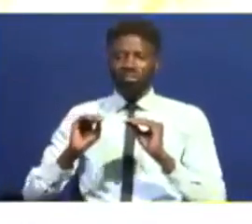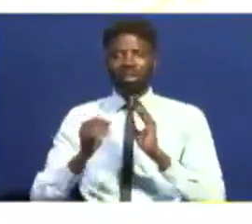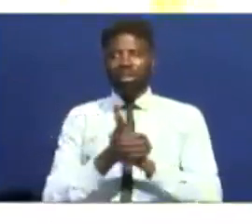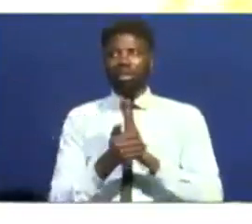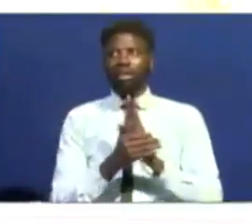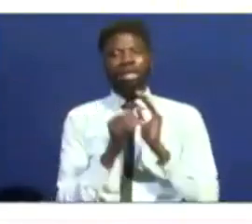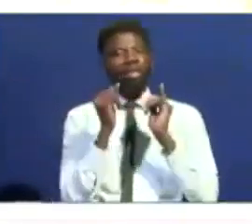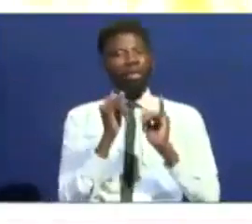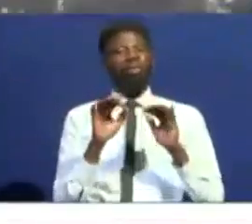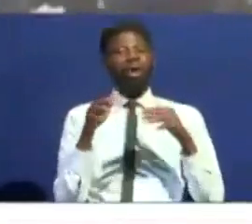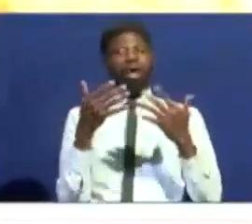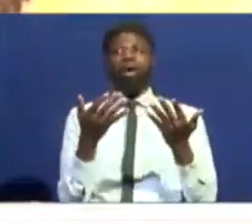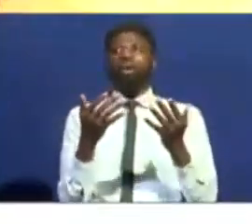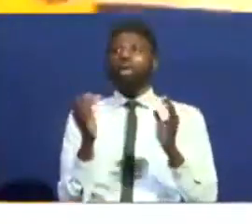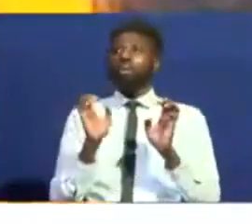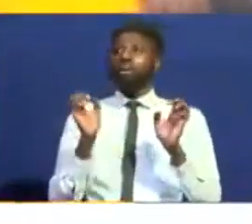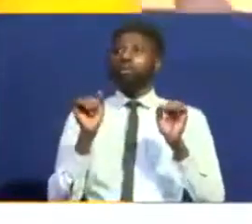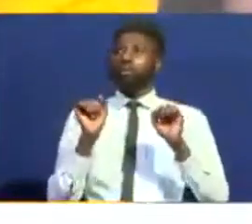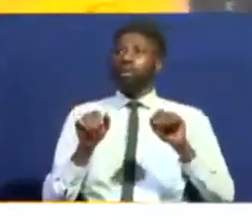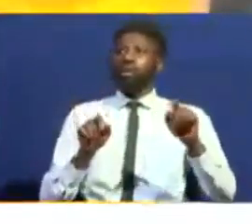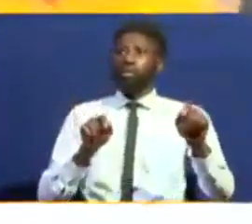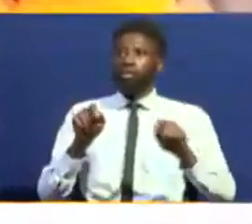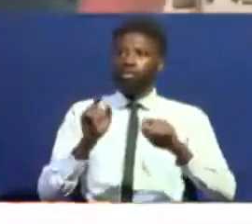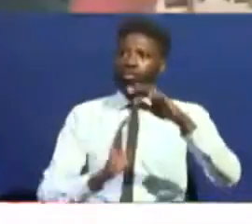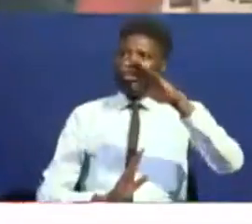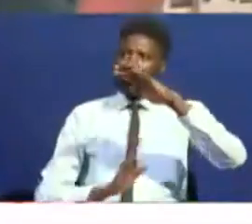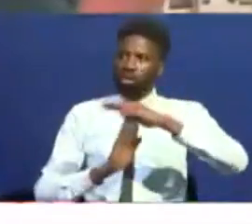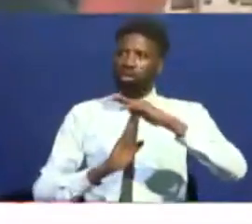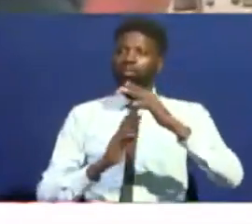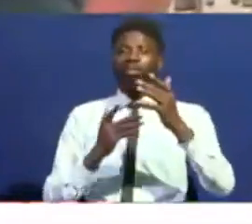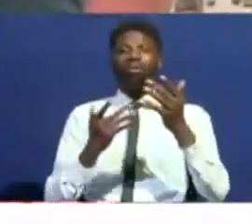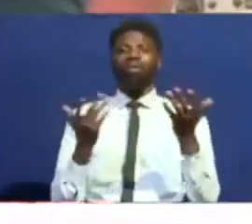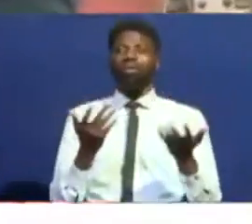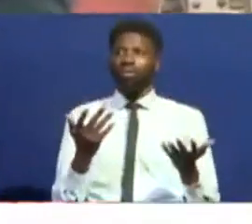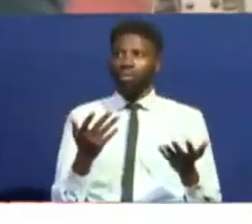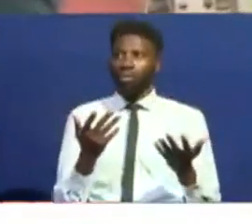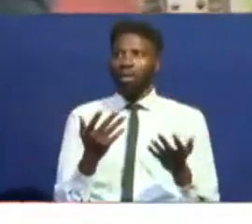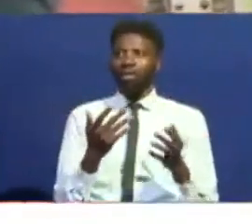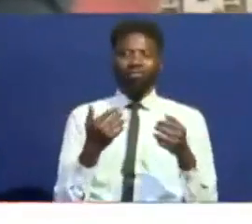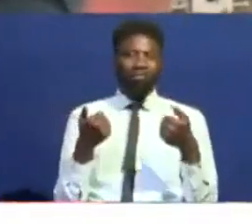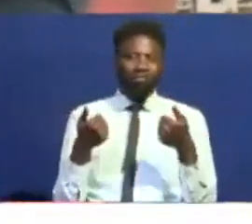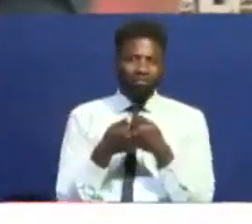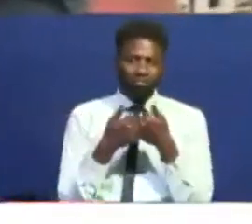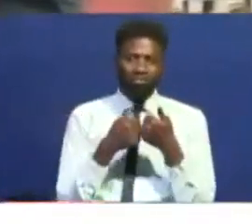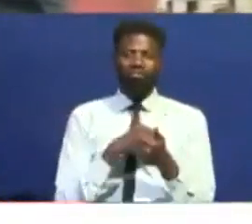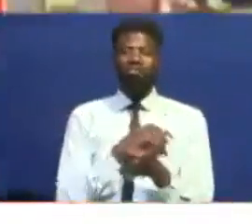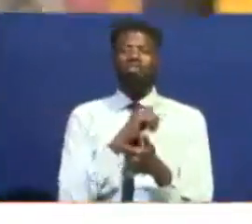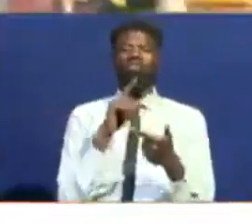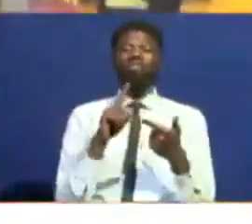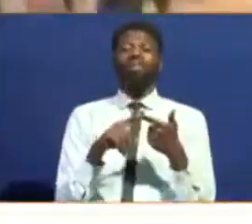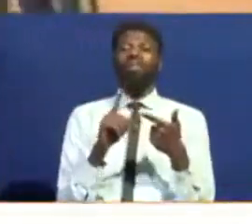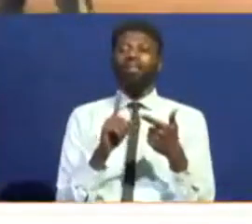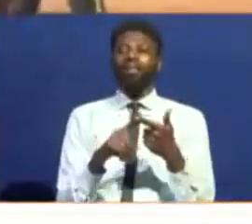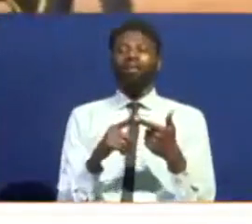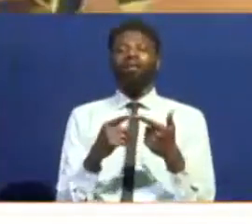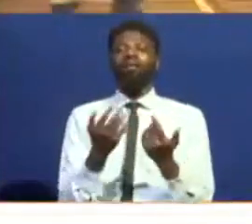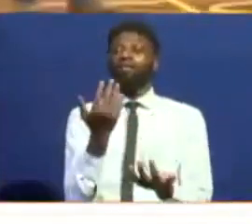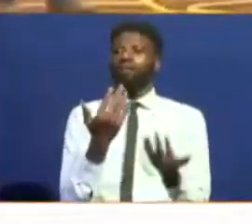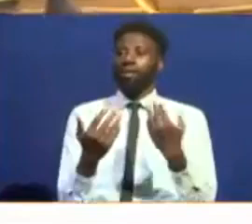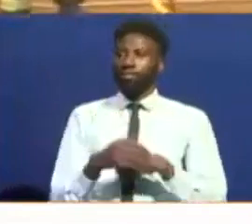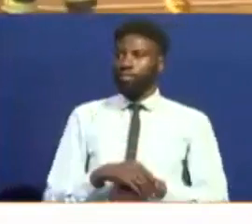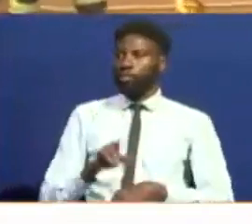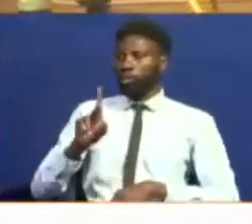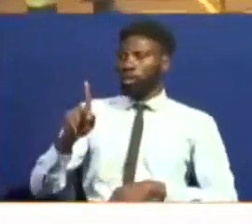skills in emergency management of especially fires and accidents. The training provided by UK-based